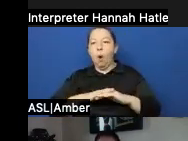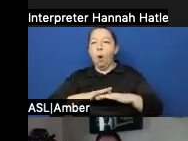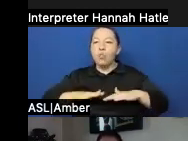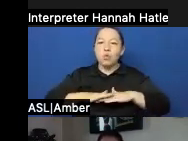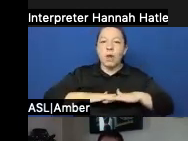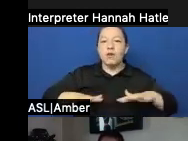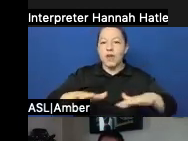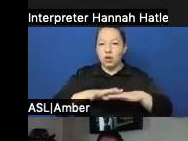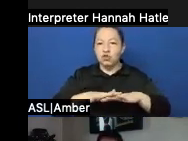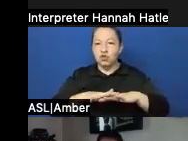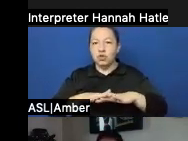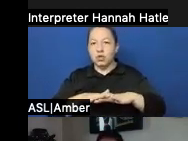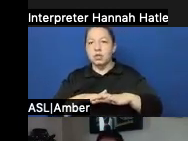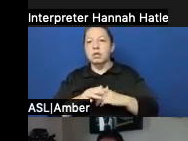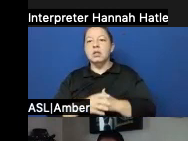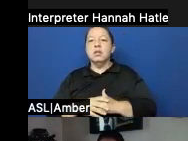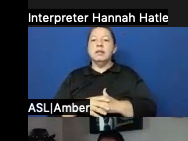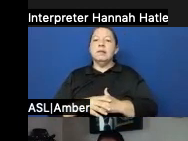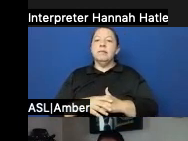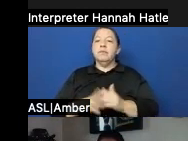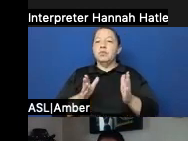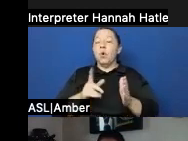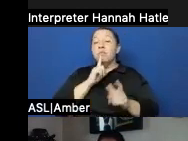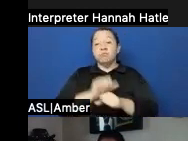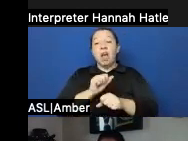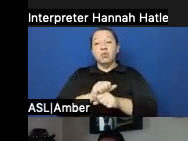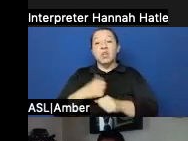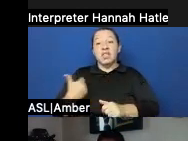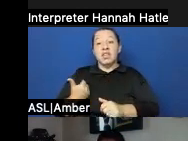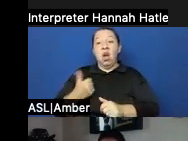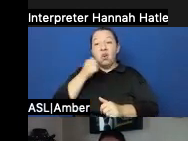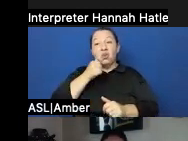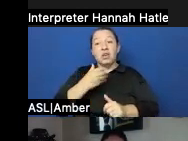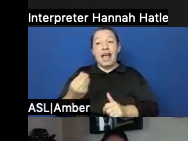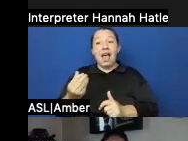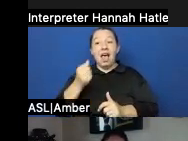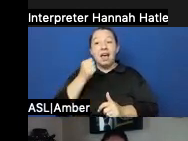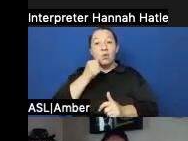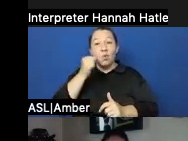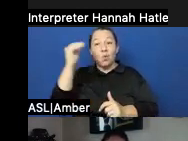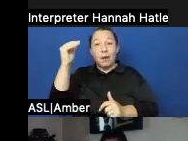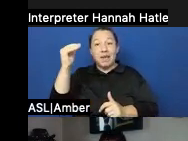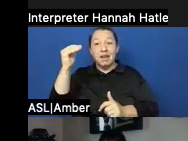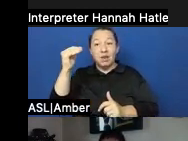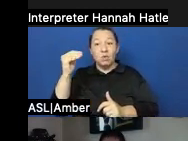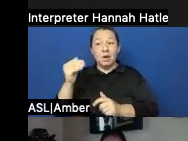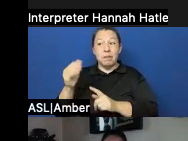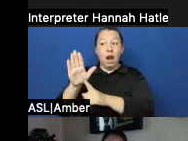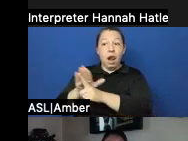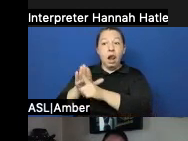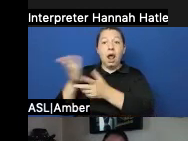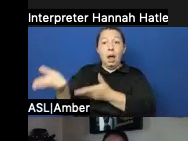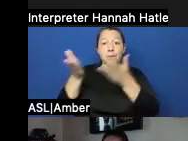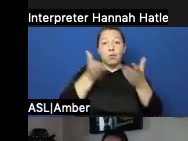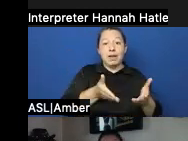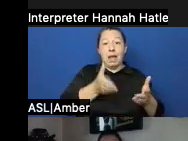date, and this is factual, these were young girls and women, and then bring them into the man camp. And then they would be